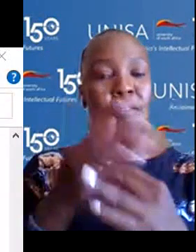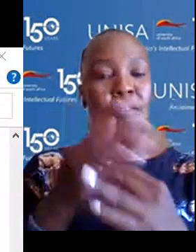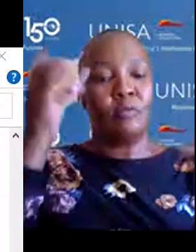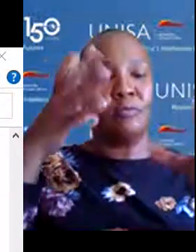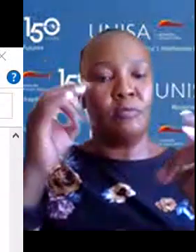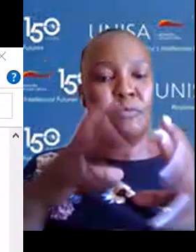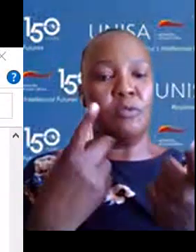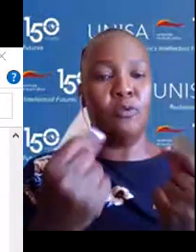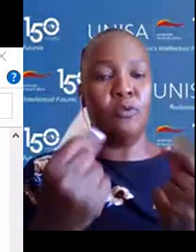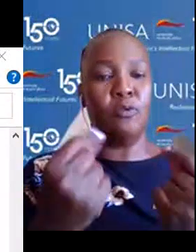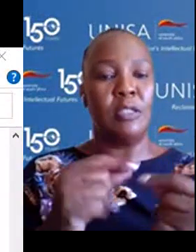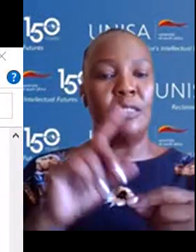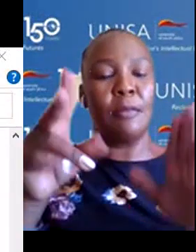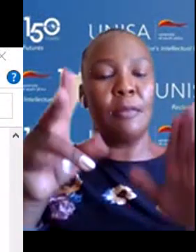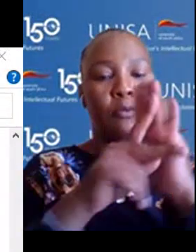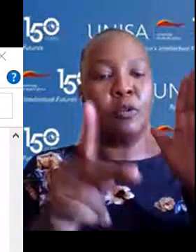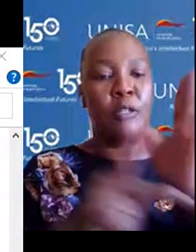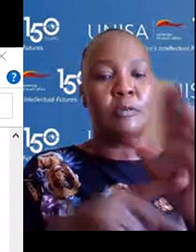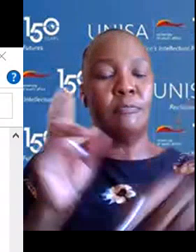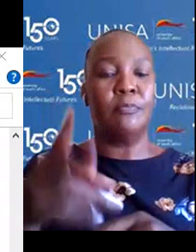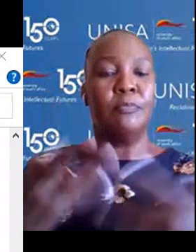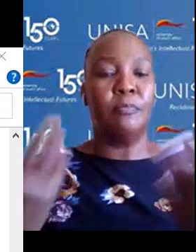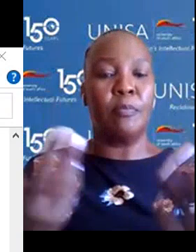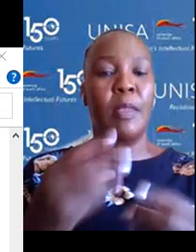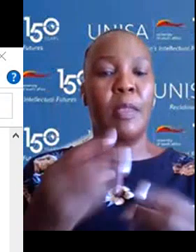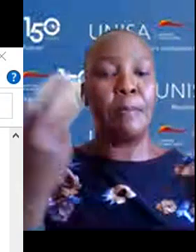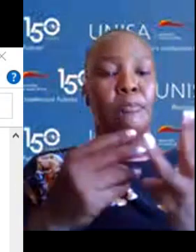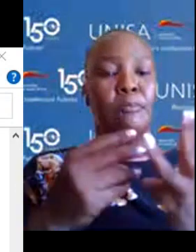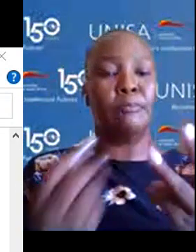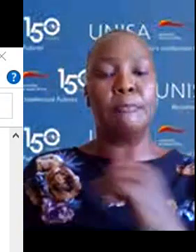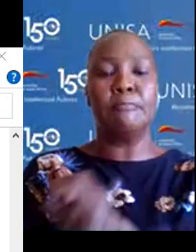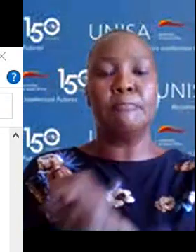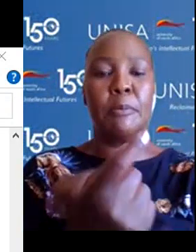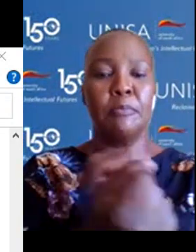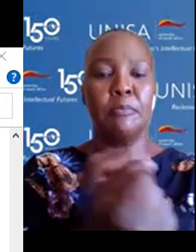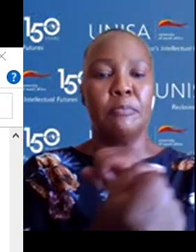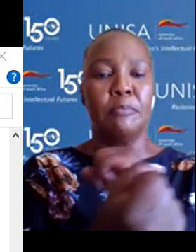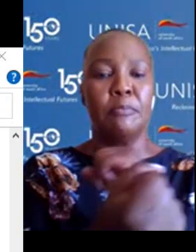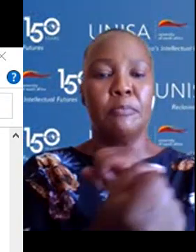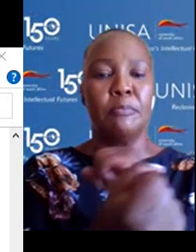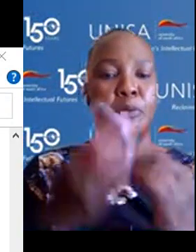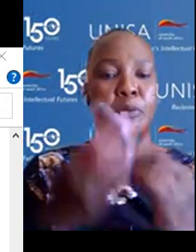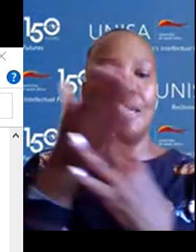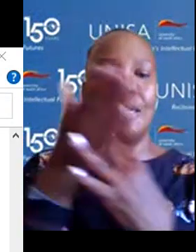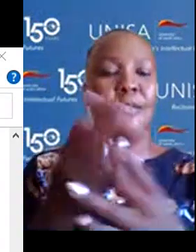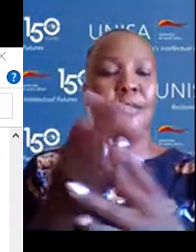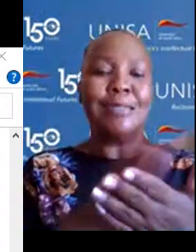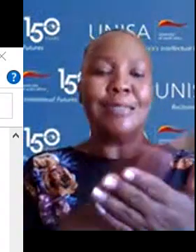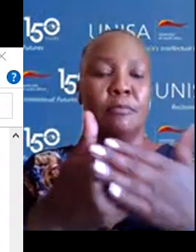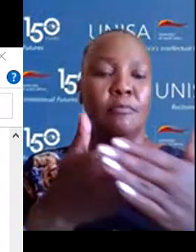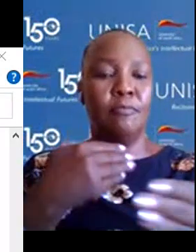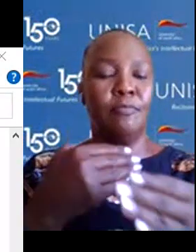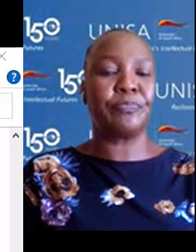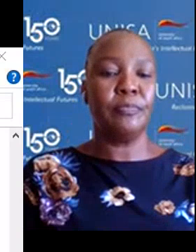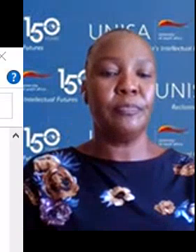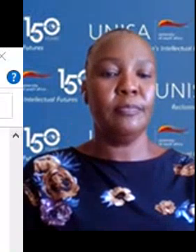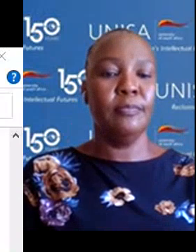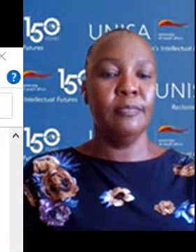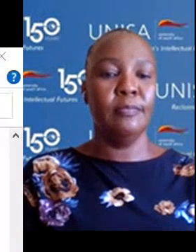this with the other programs as well. People with existing access, that means you've shared it before. People that you want to choose.